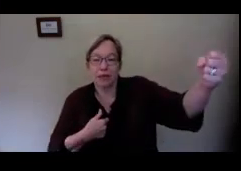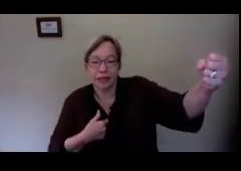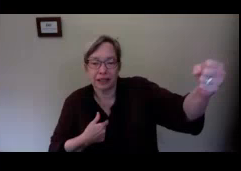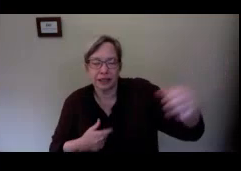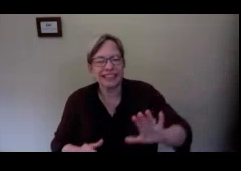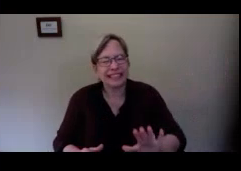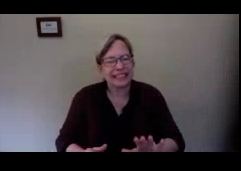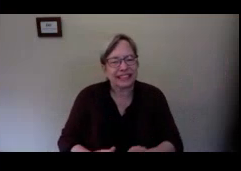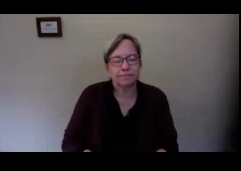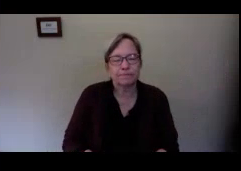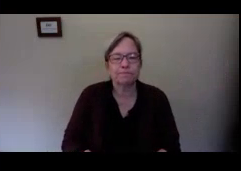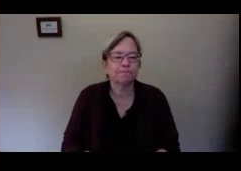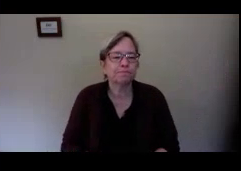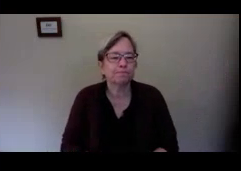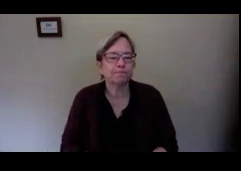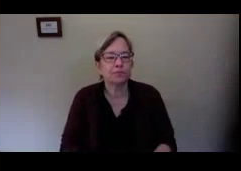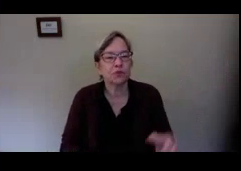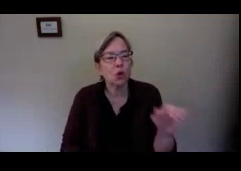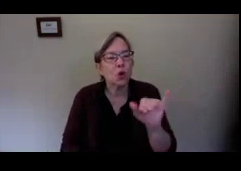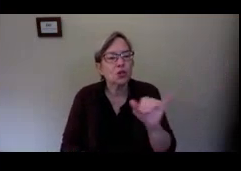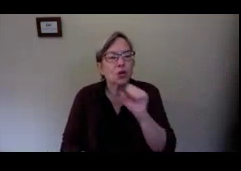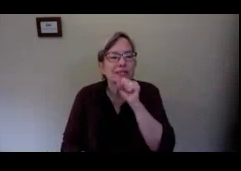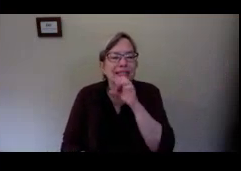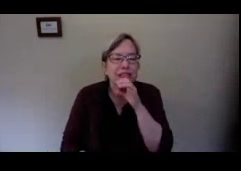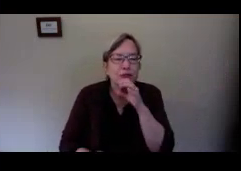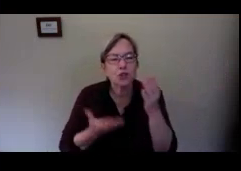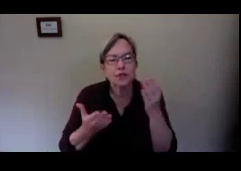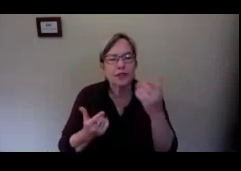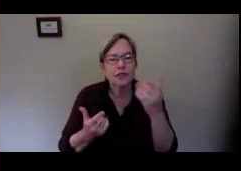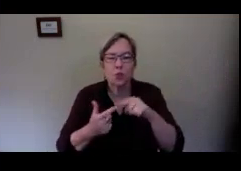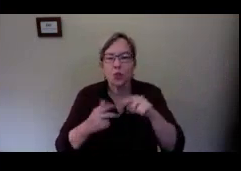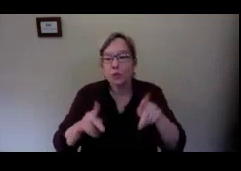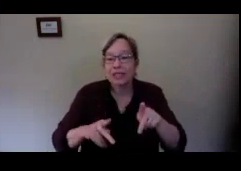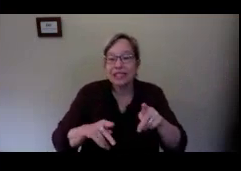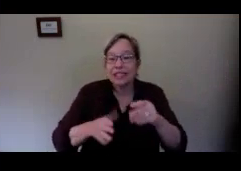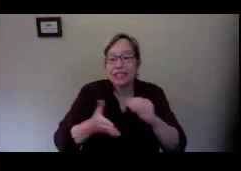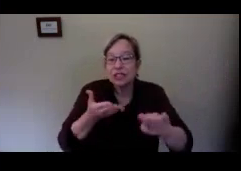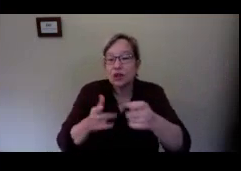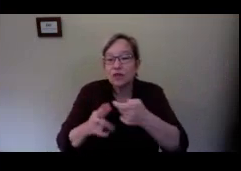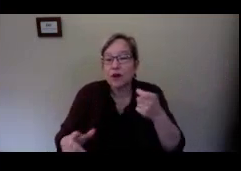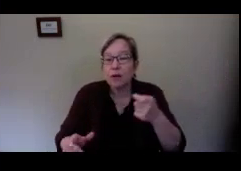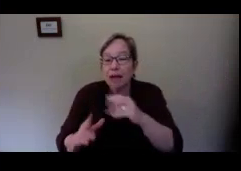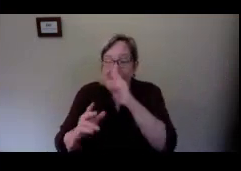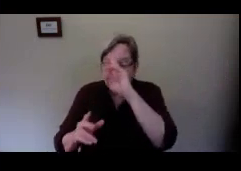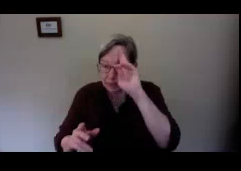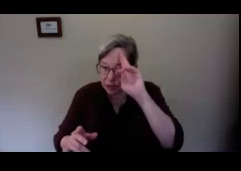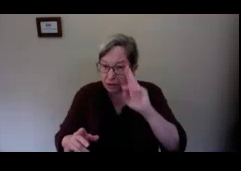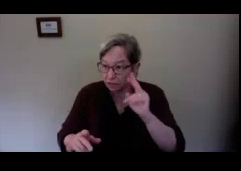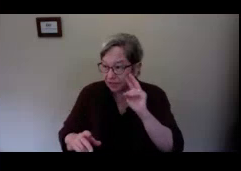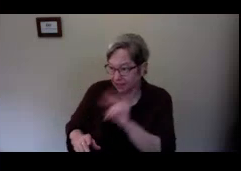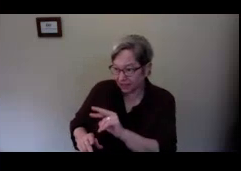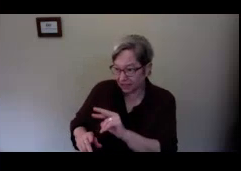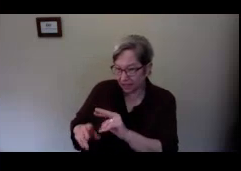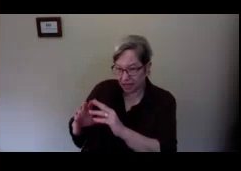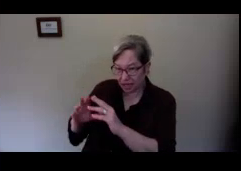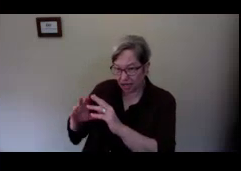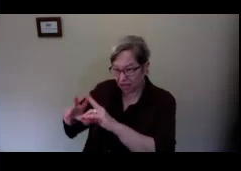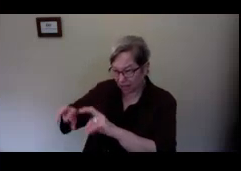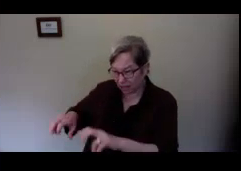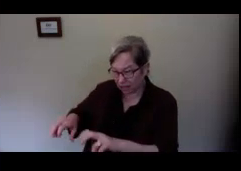from their home. Also, senior services, when someone's discharged from the hospital and they do a home assessment, hoarding can come to light and